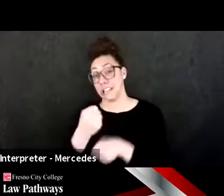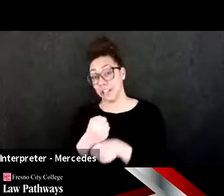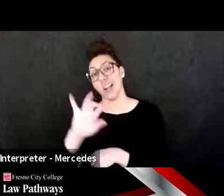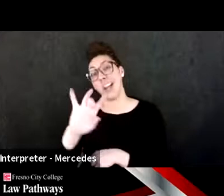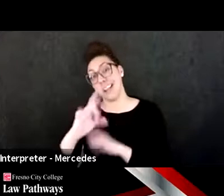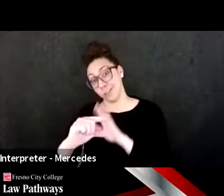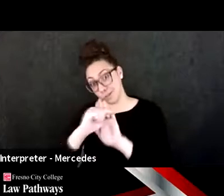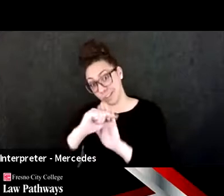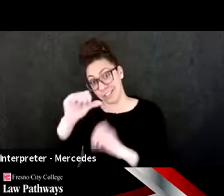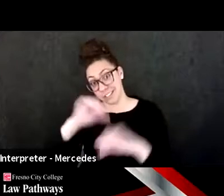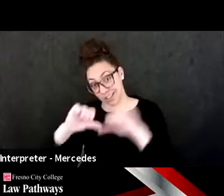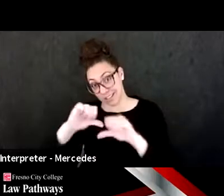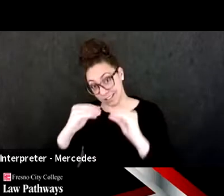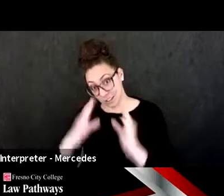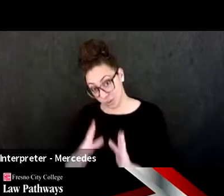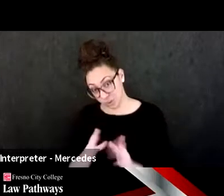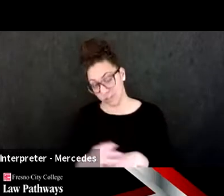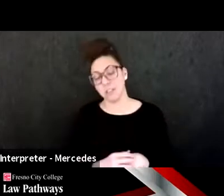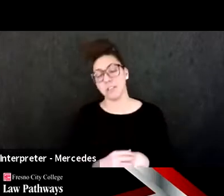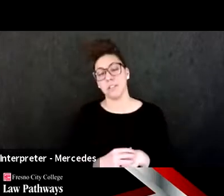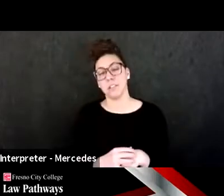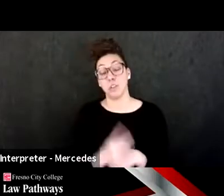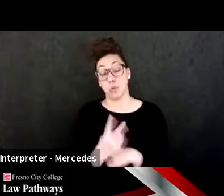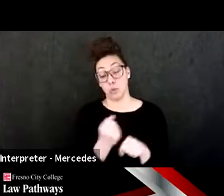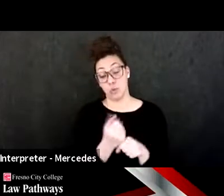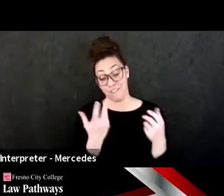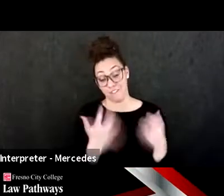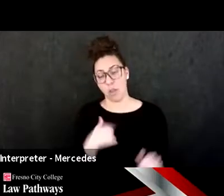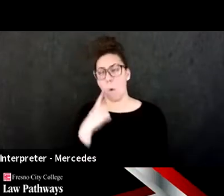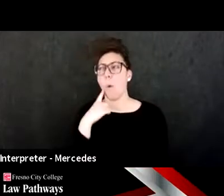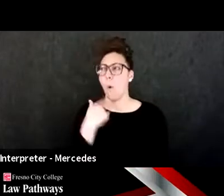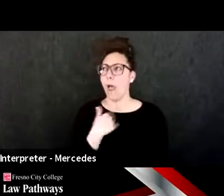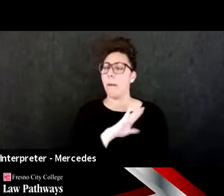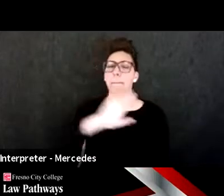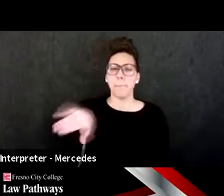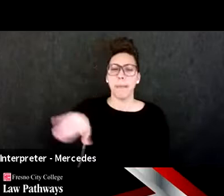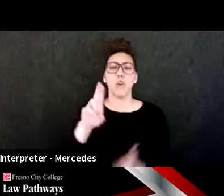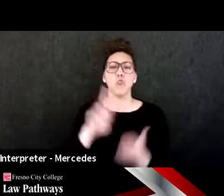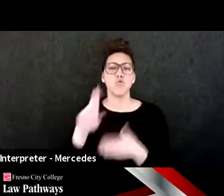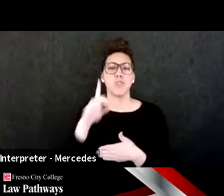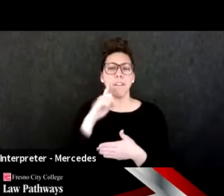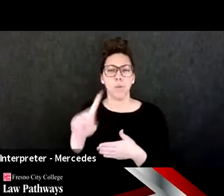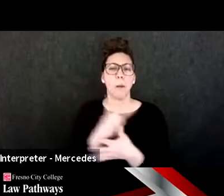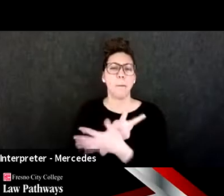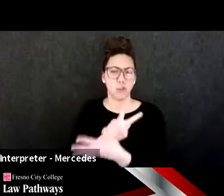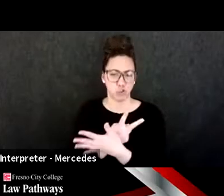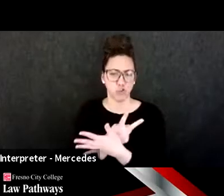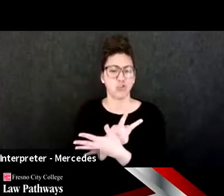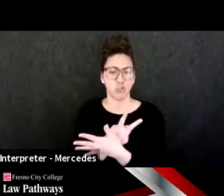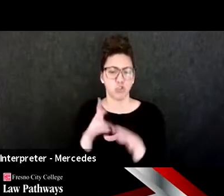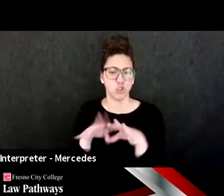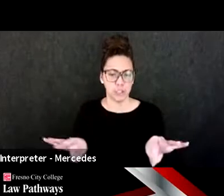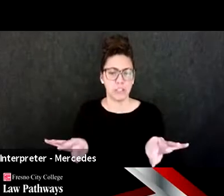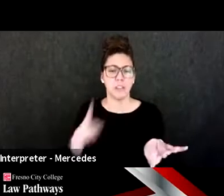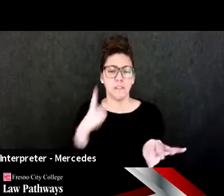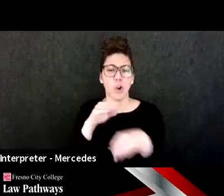science teacher. But after 2 years, I planned to return to the university for my master's degree in counseling psych, and I did.